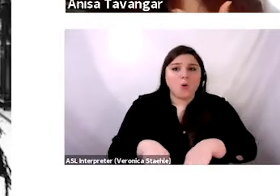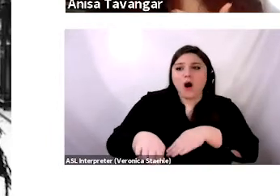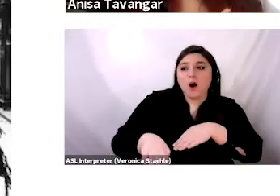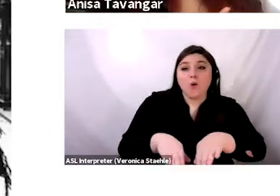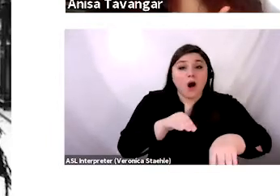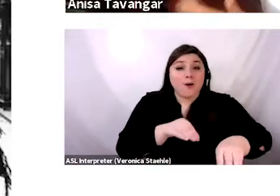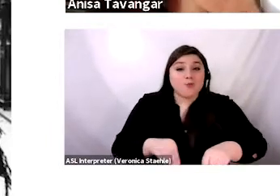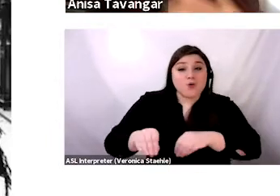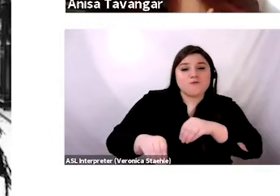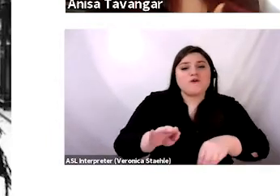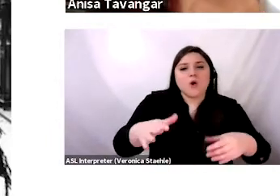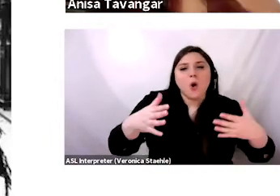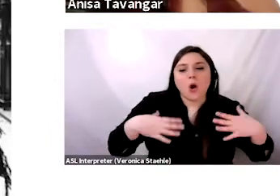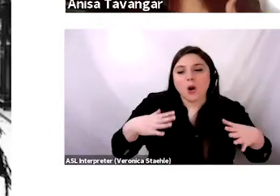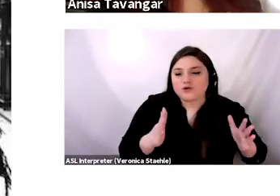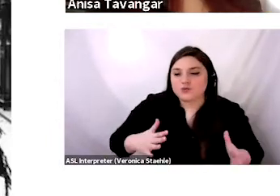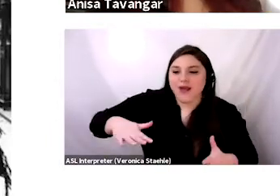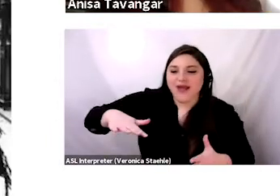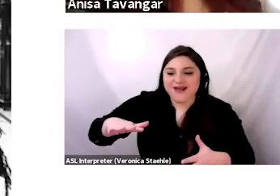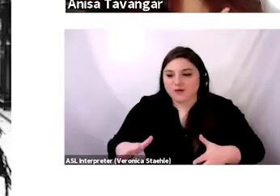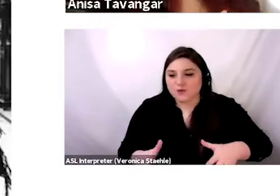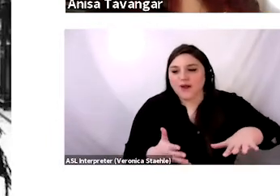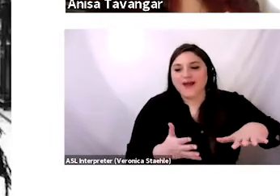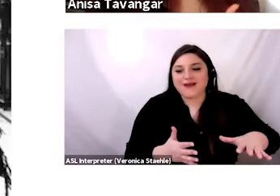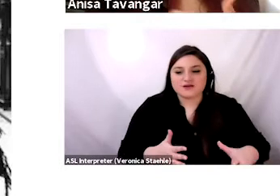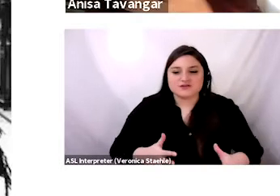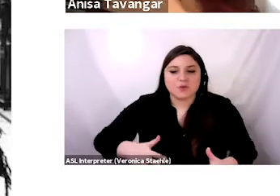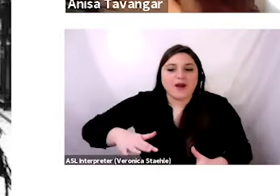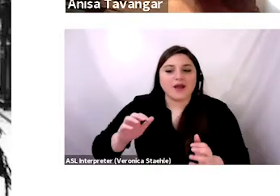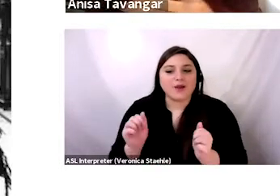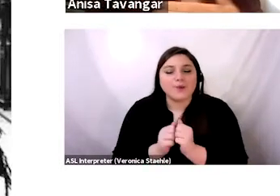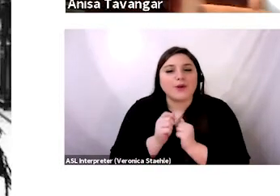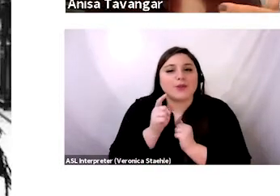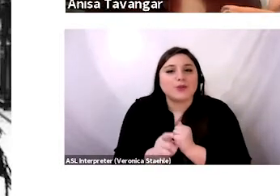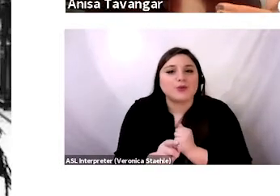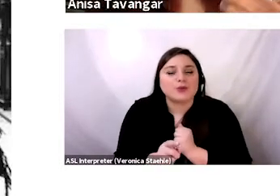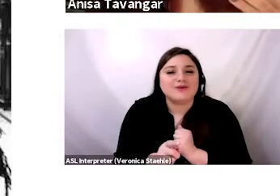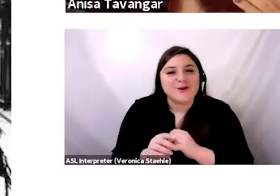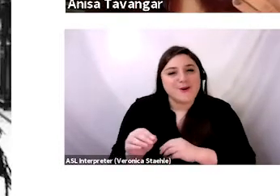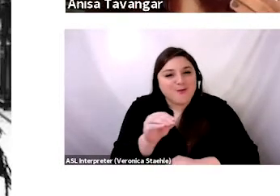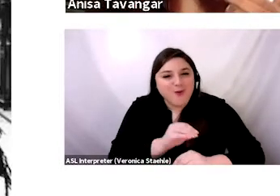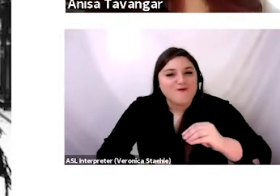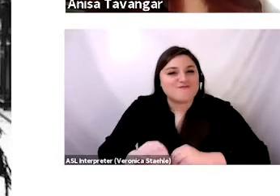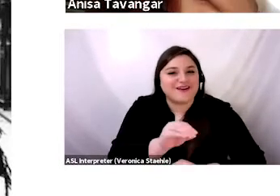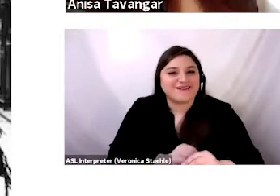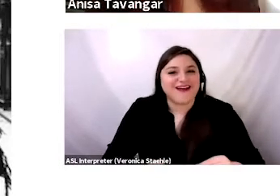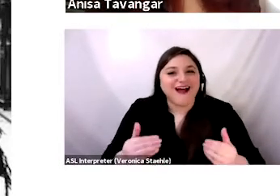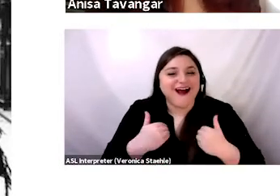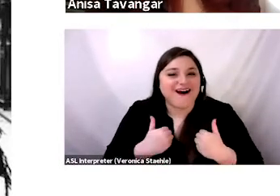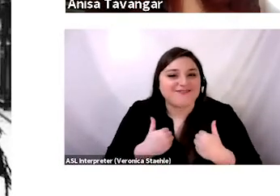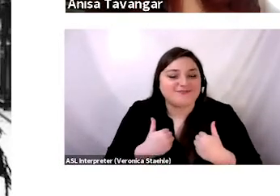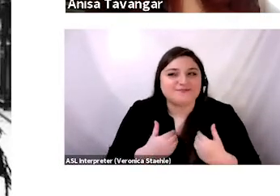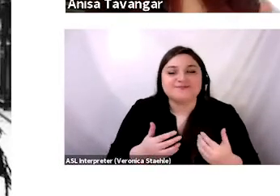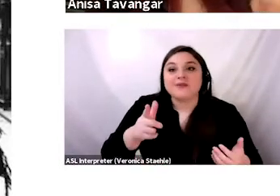something, this expression of beauty that you have decided for yourself moves in space with you. Whereas if you create a